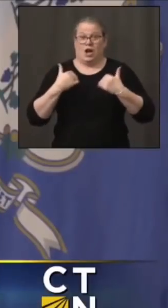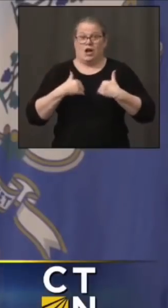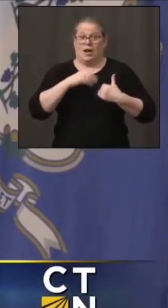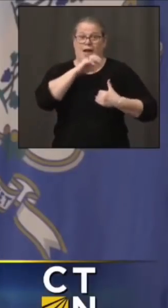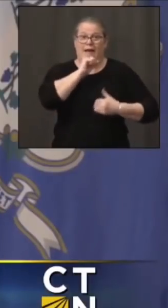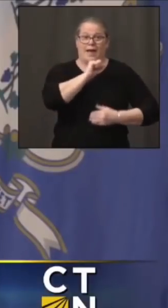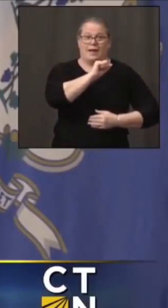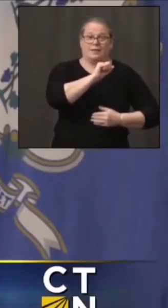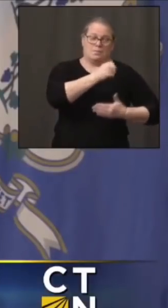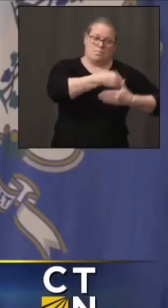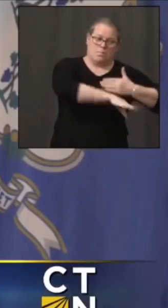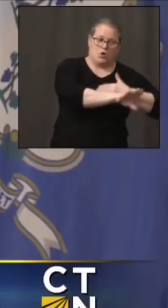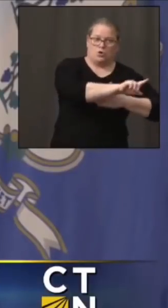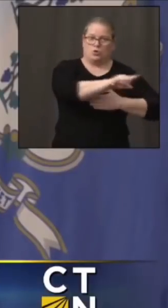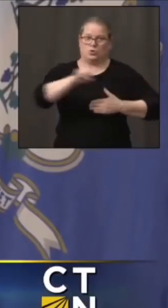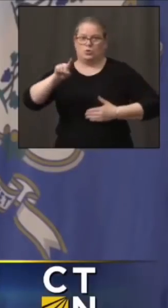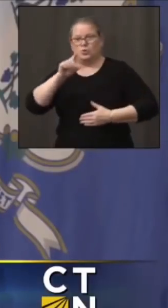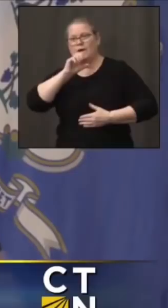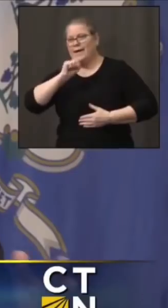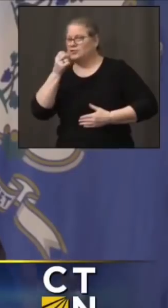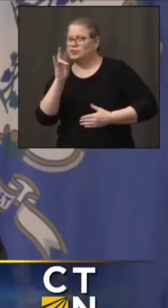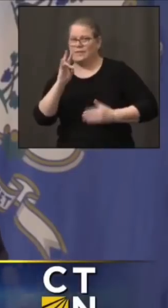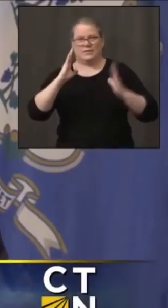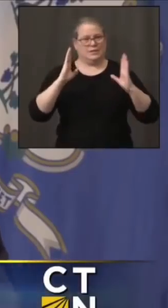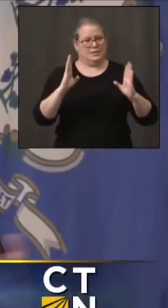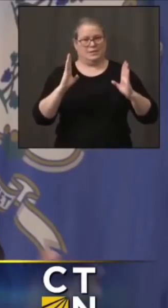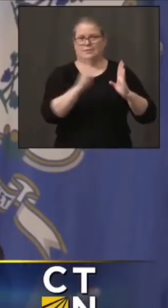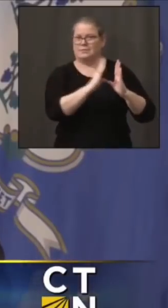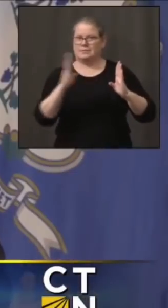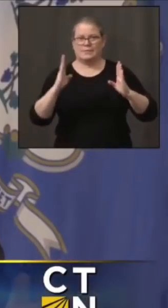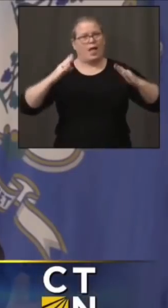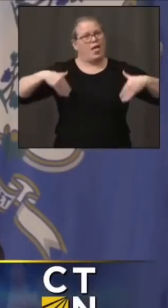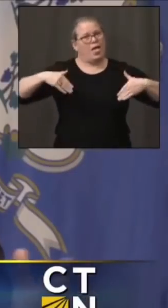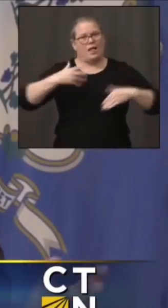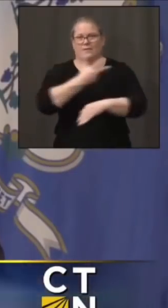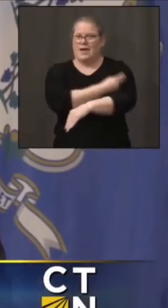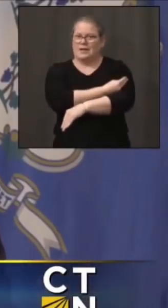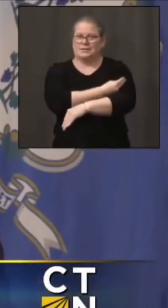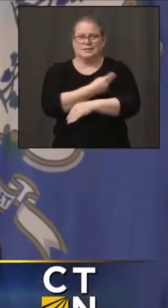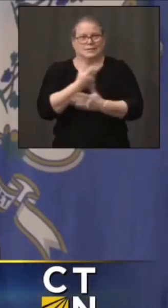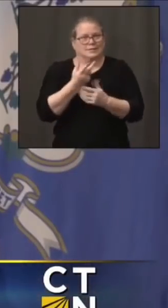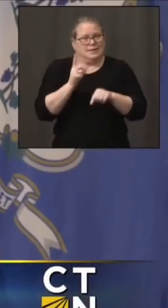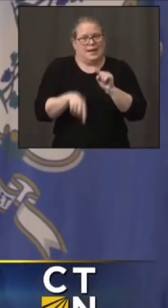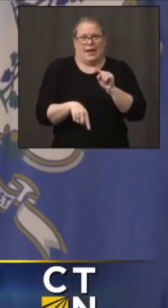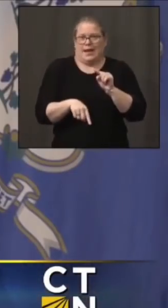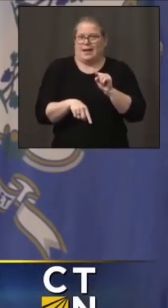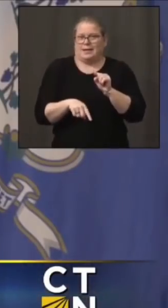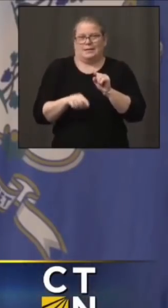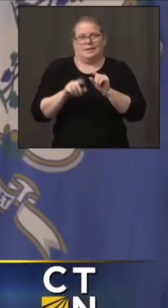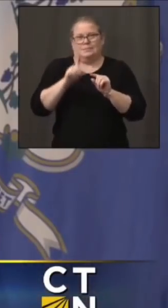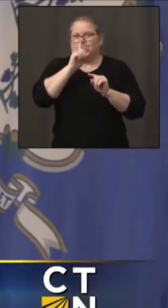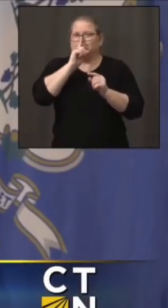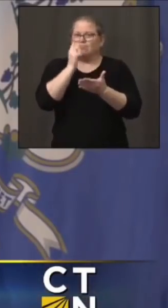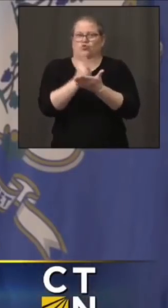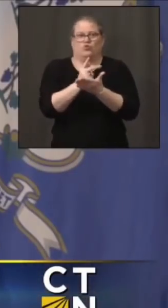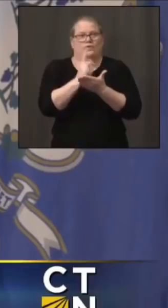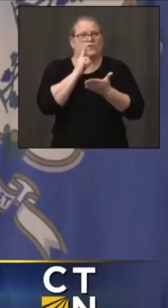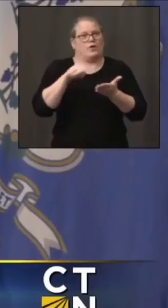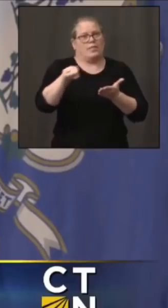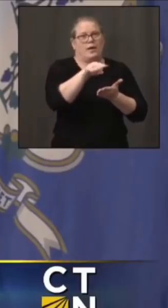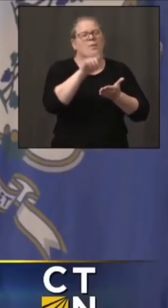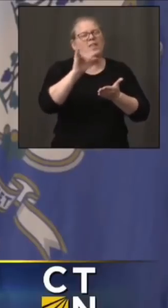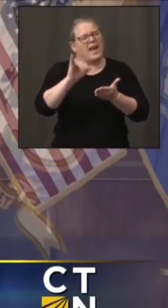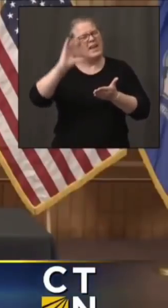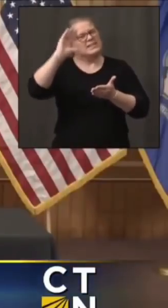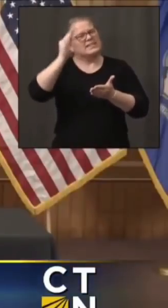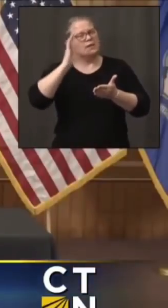to 17, 1 to 17. So that will probably be a category that's dealt with later summer, fall. Okay.